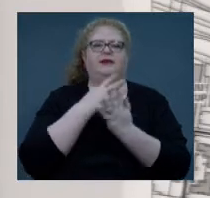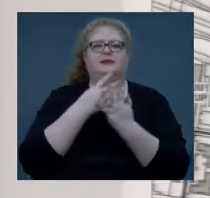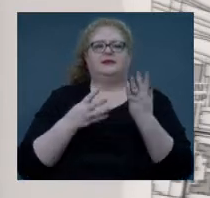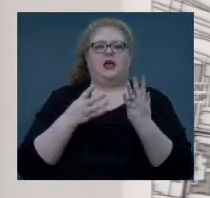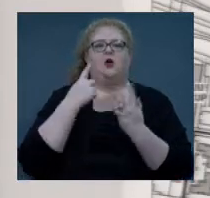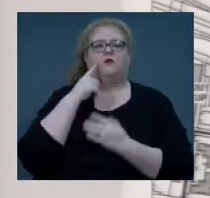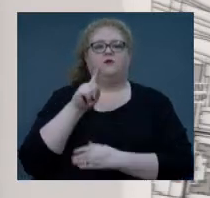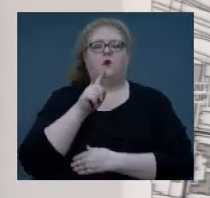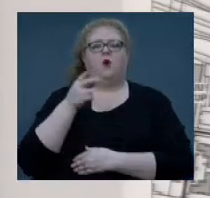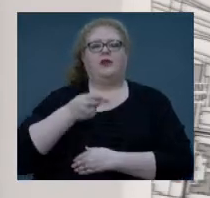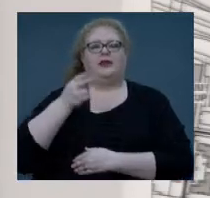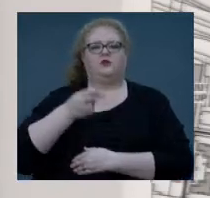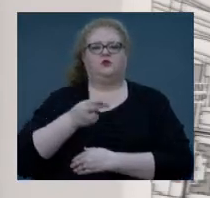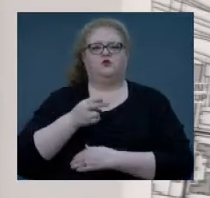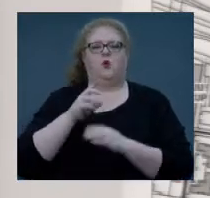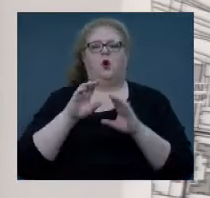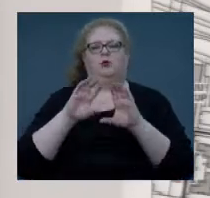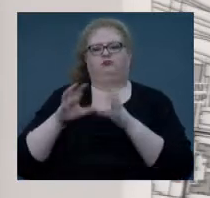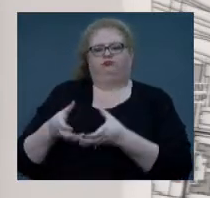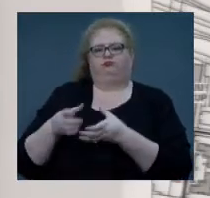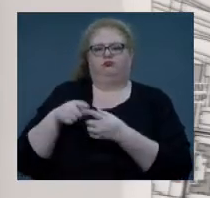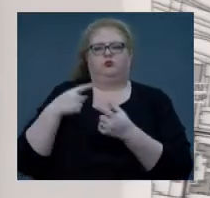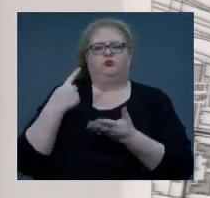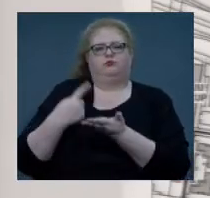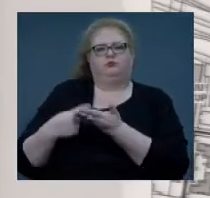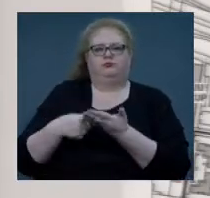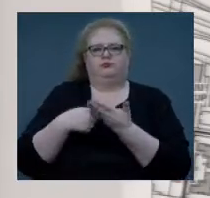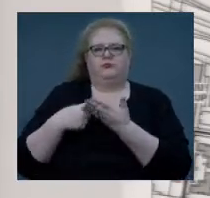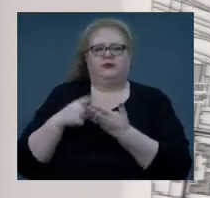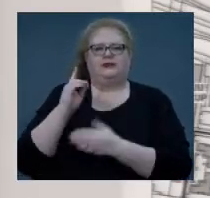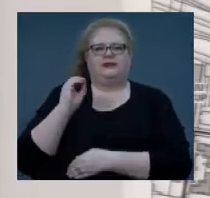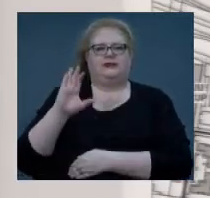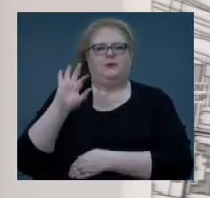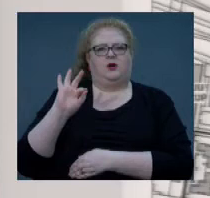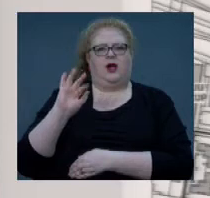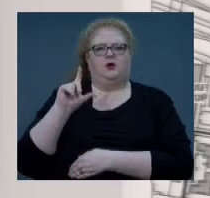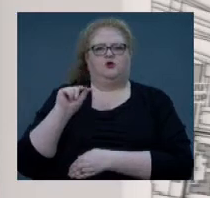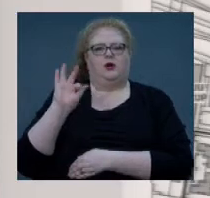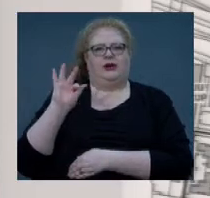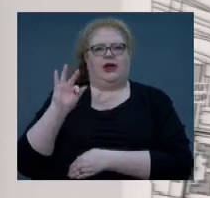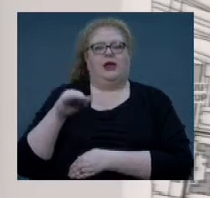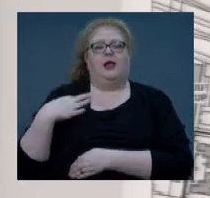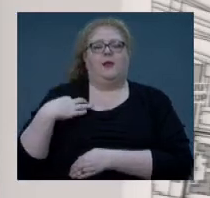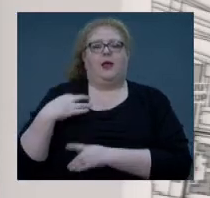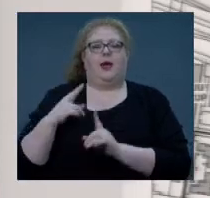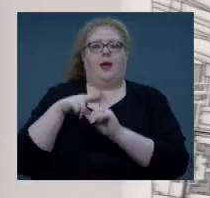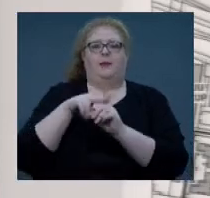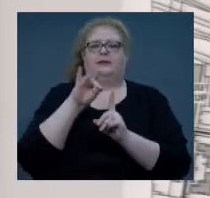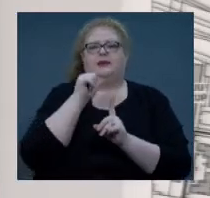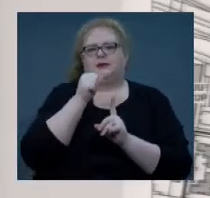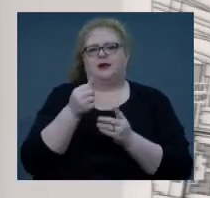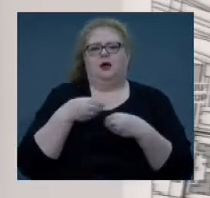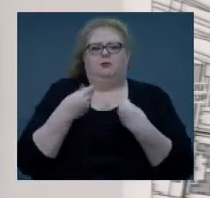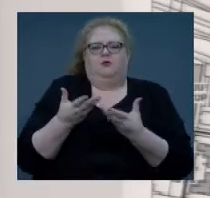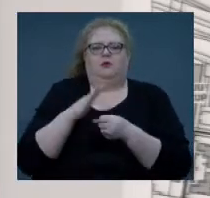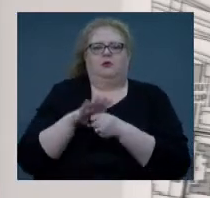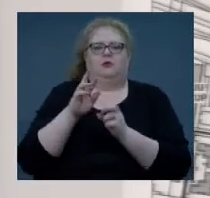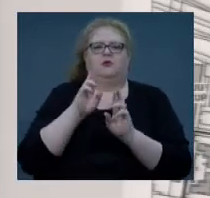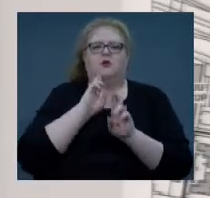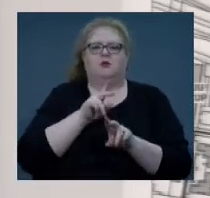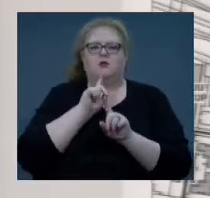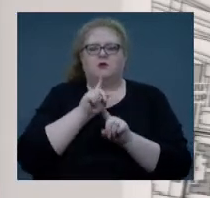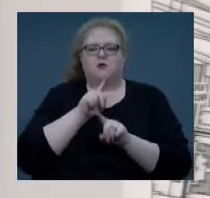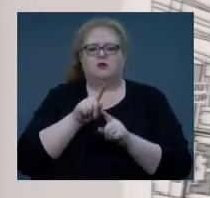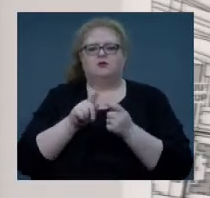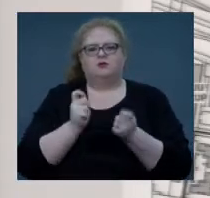Historic District Commission on December 9, 2019. The applicant did not provide revision or responses to the subdivision committee